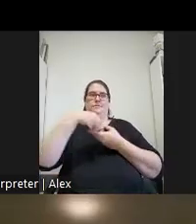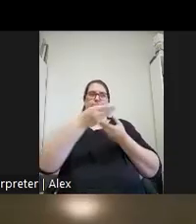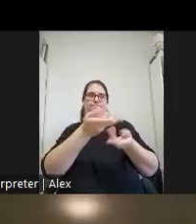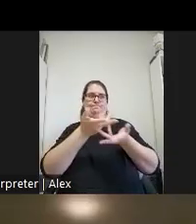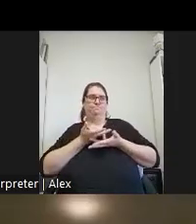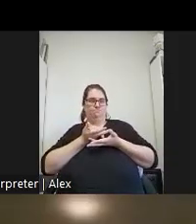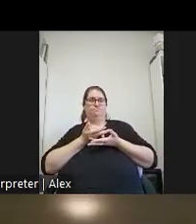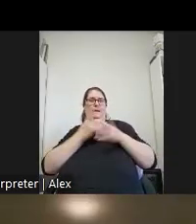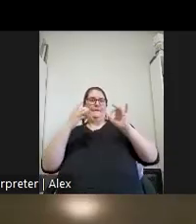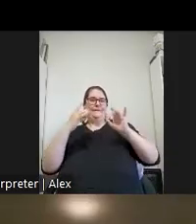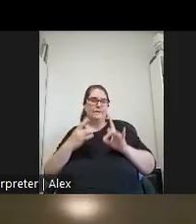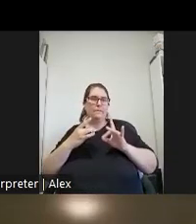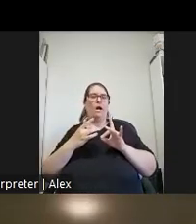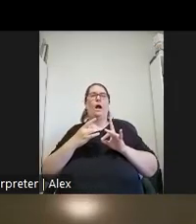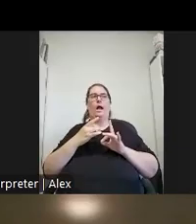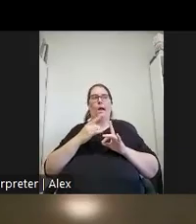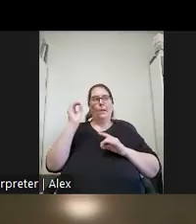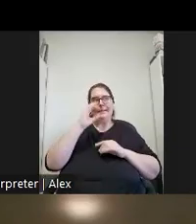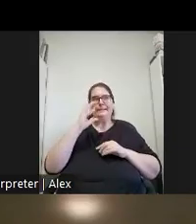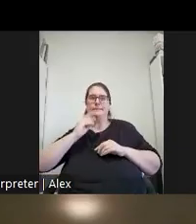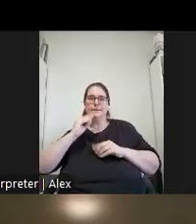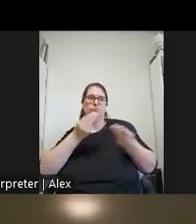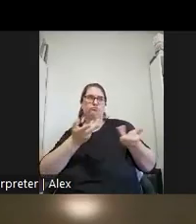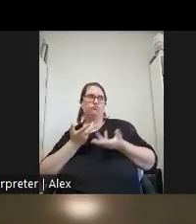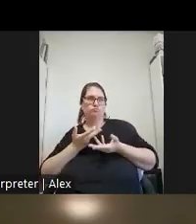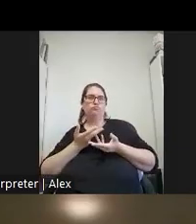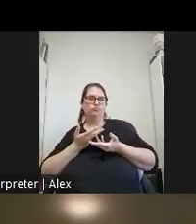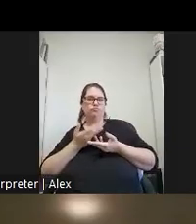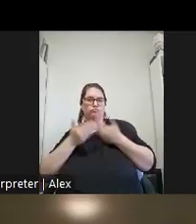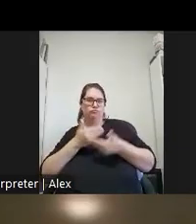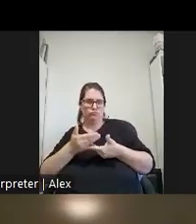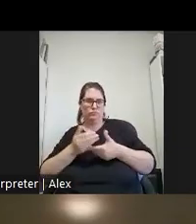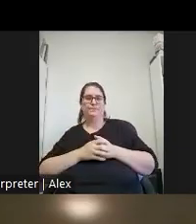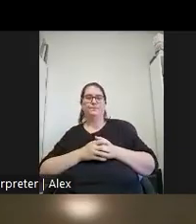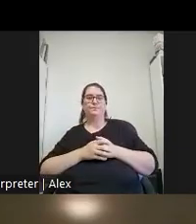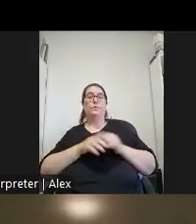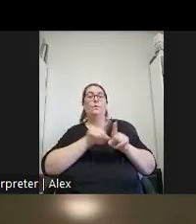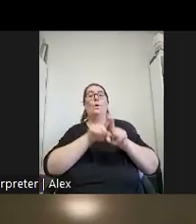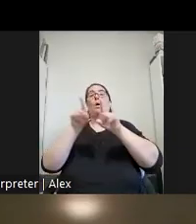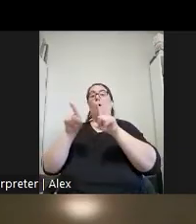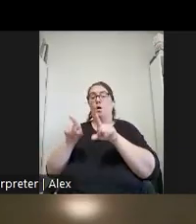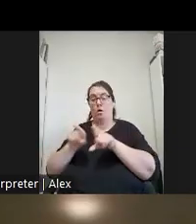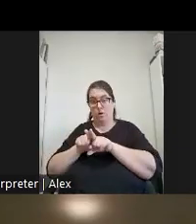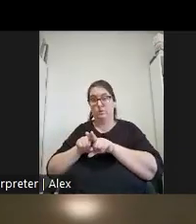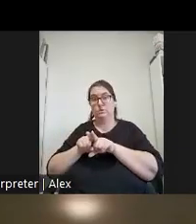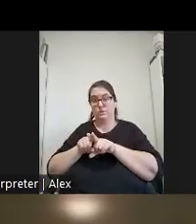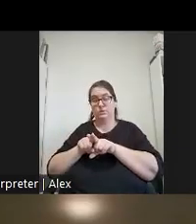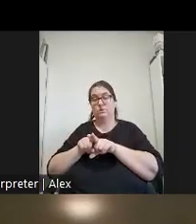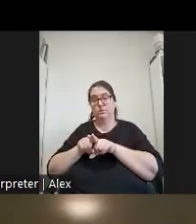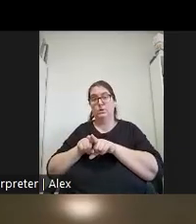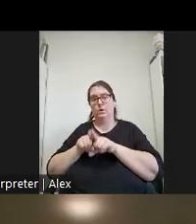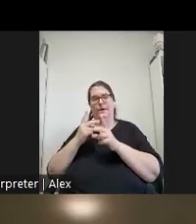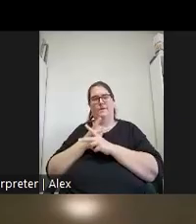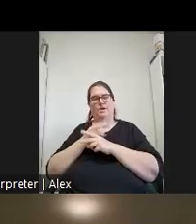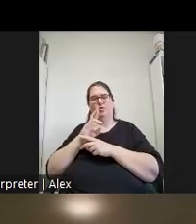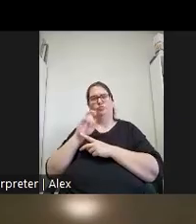educate and lead us in those consultations. We also did piloting of the risk identification and